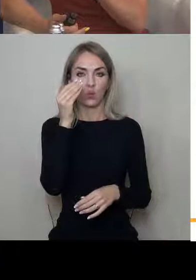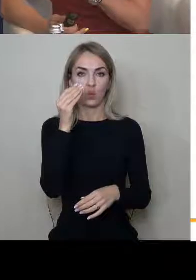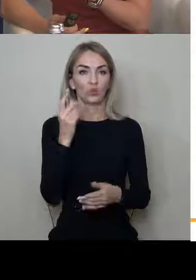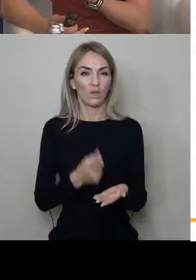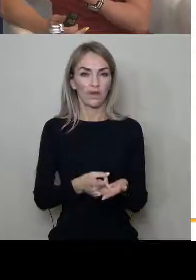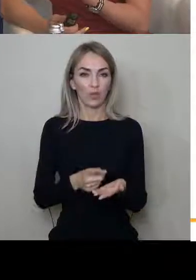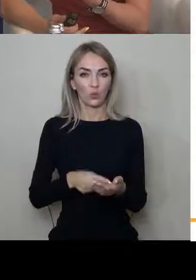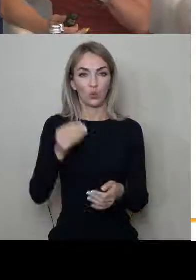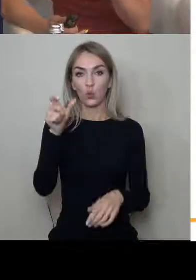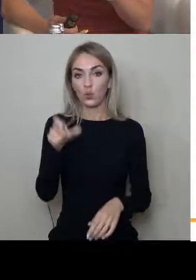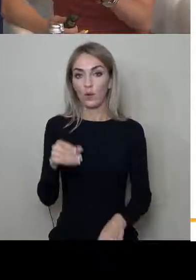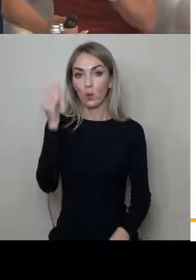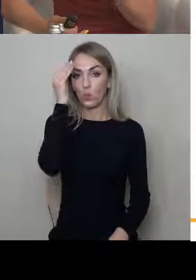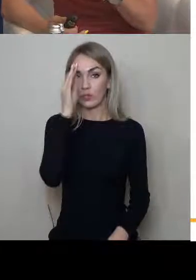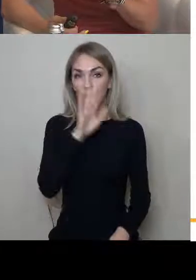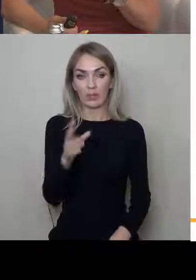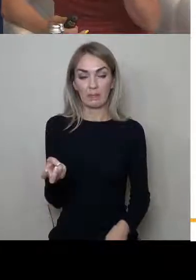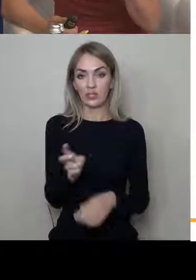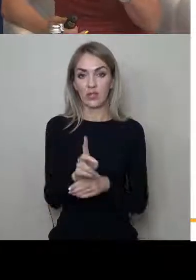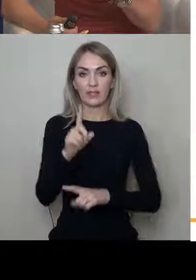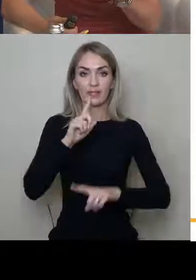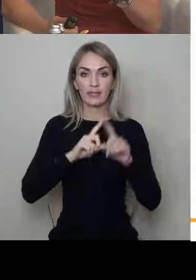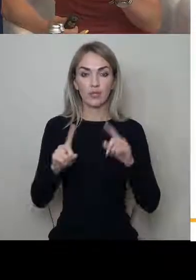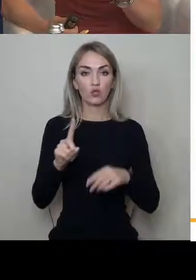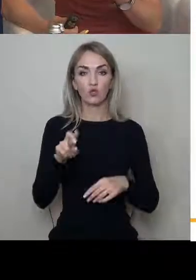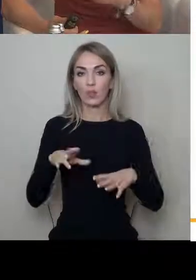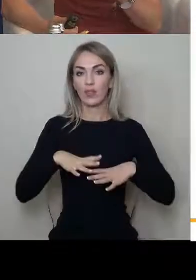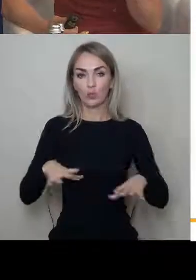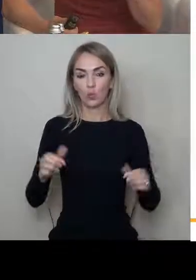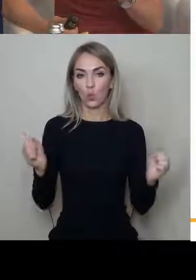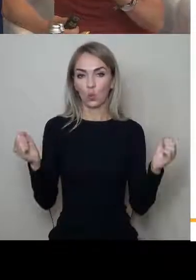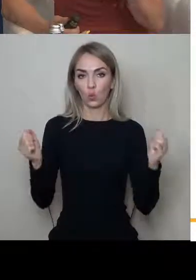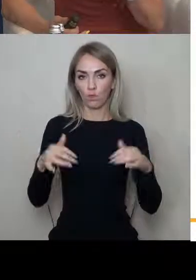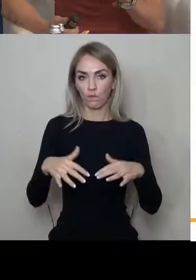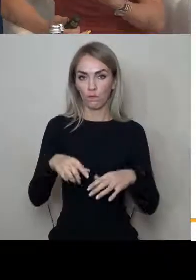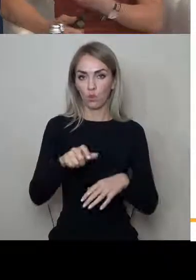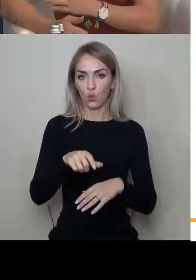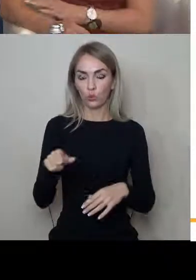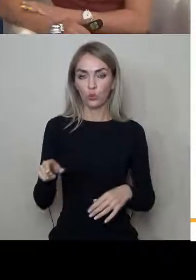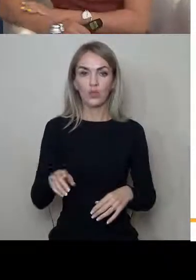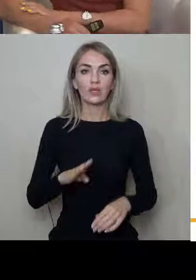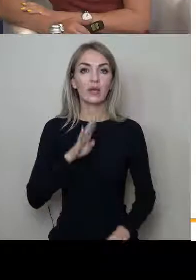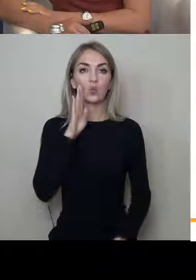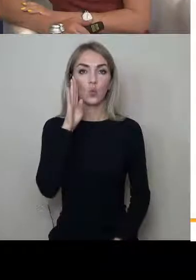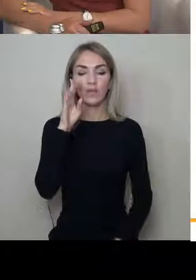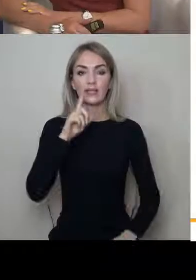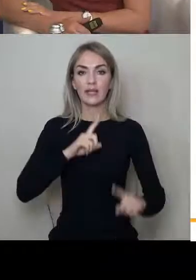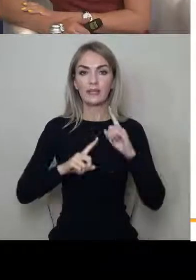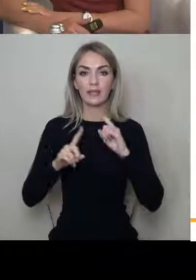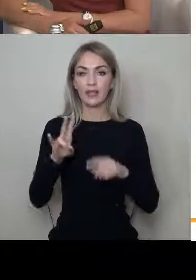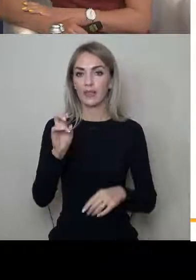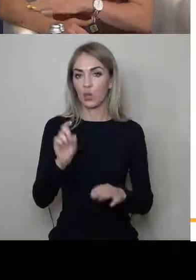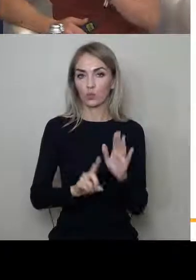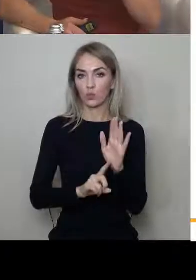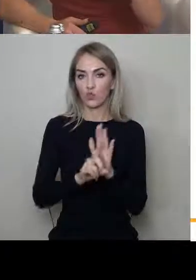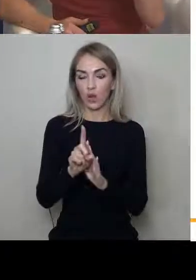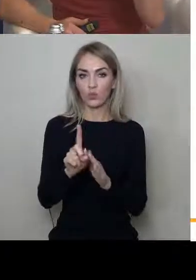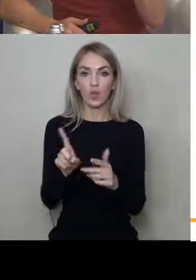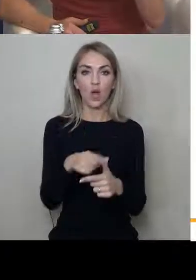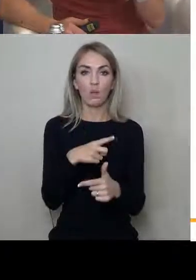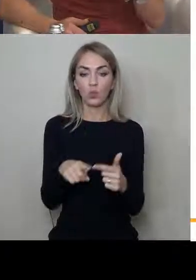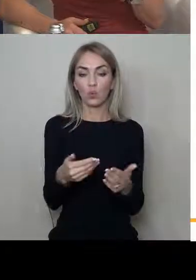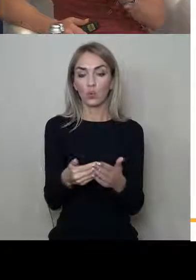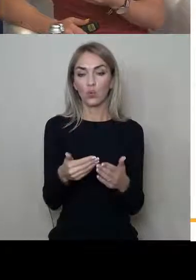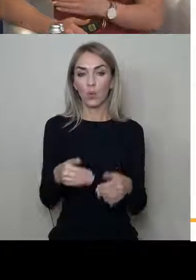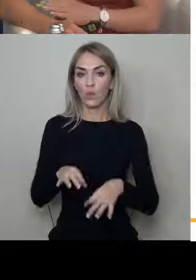election day. If, for example, a person has not intentionally arrived so that there is no quorum and the morning session would